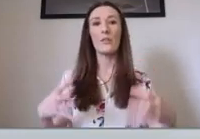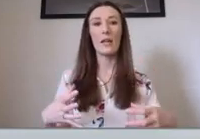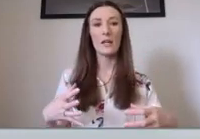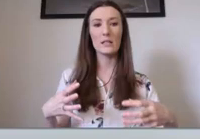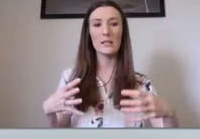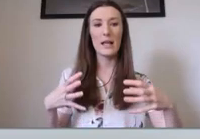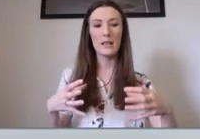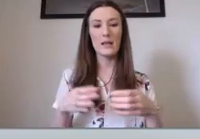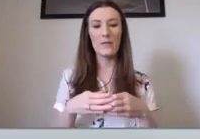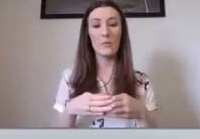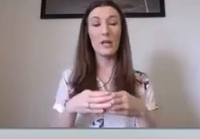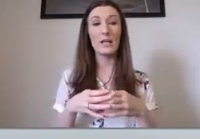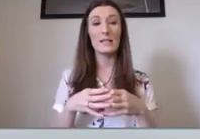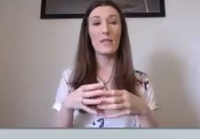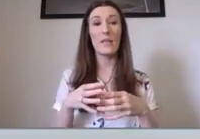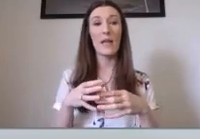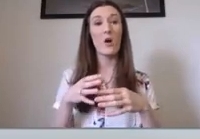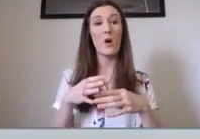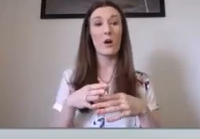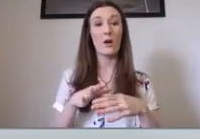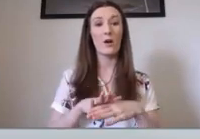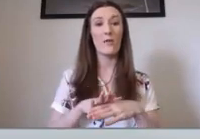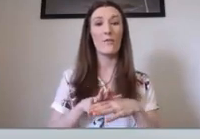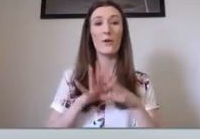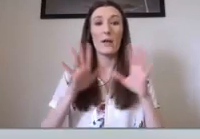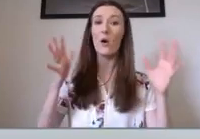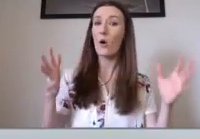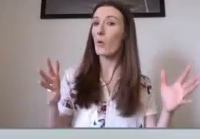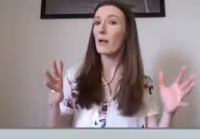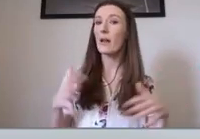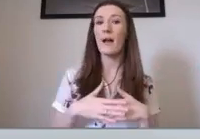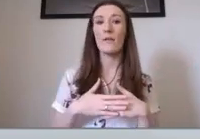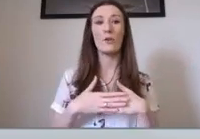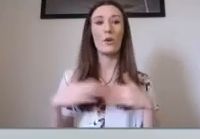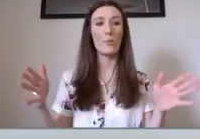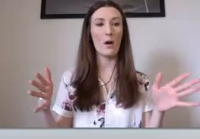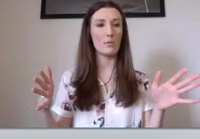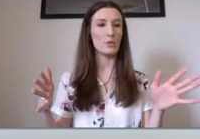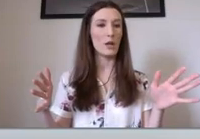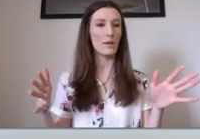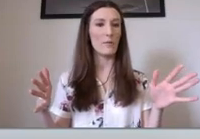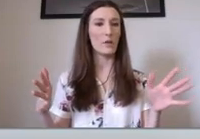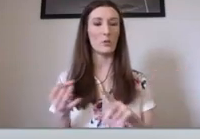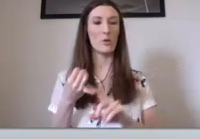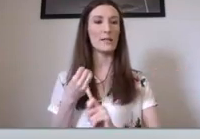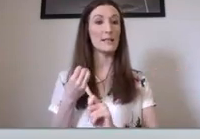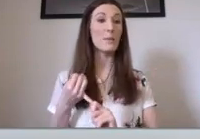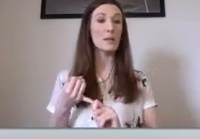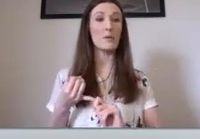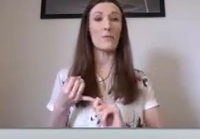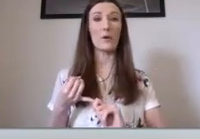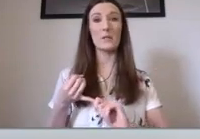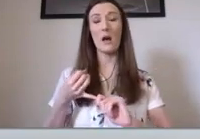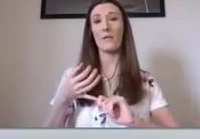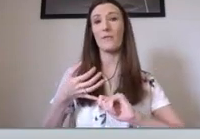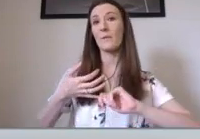of the things in the deaf community is that they are very open and have no problem sharing information. One, it's keeping